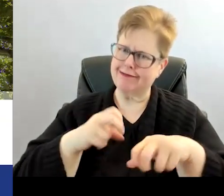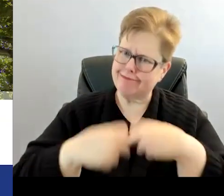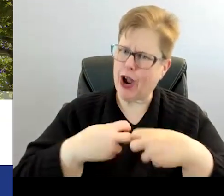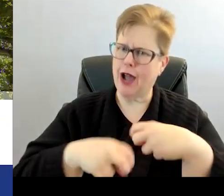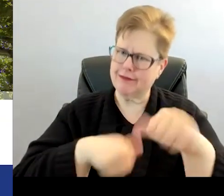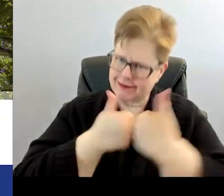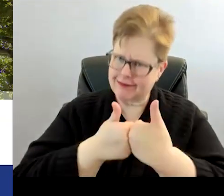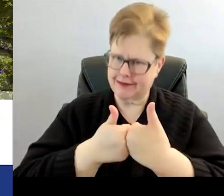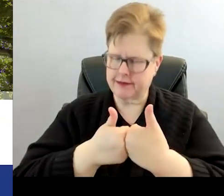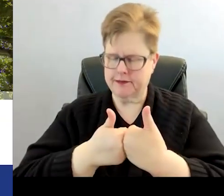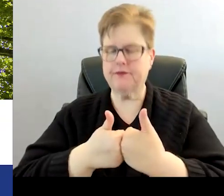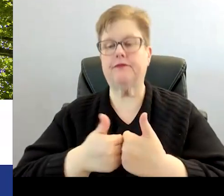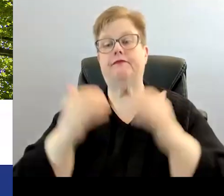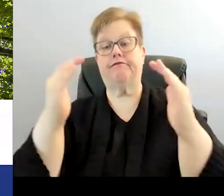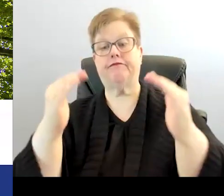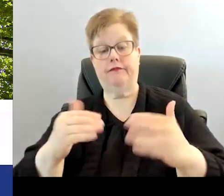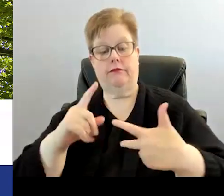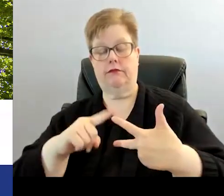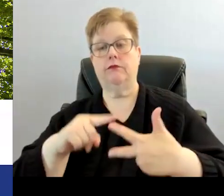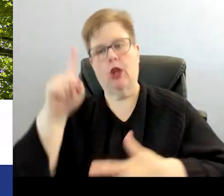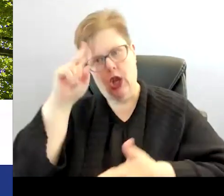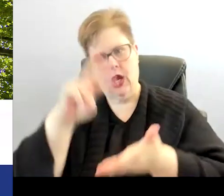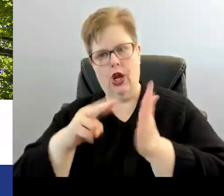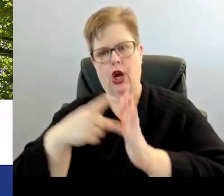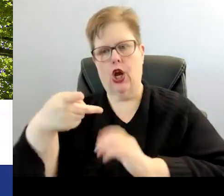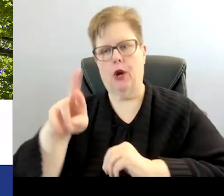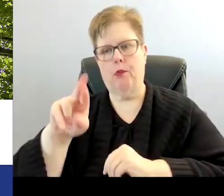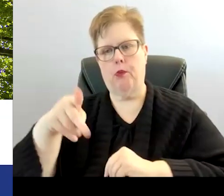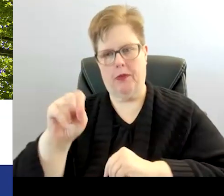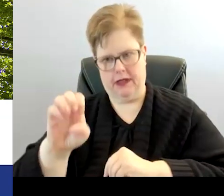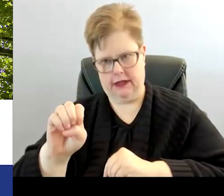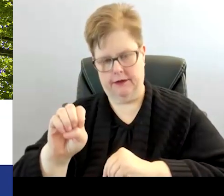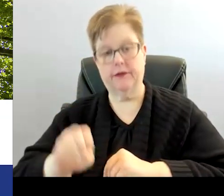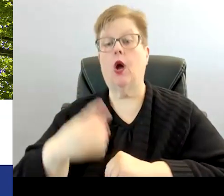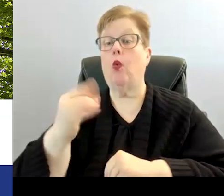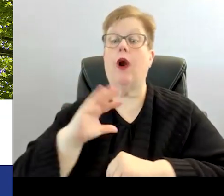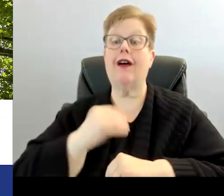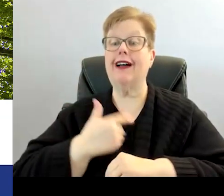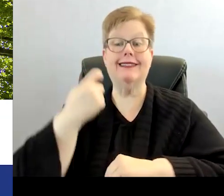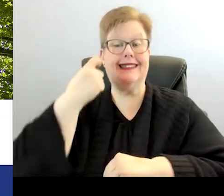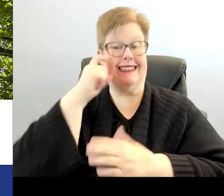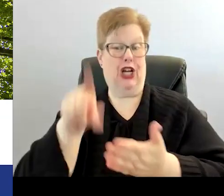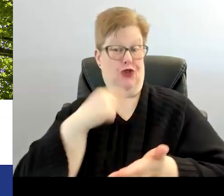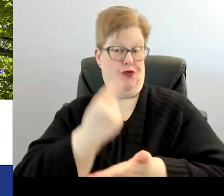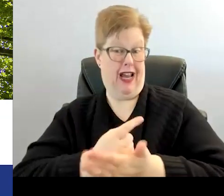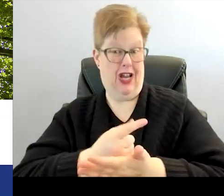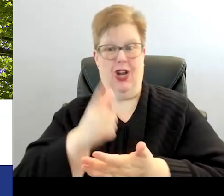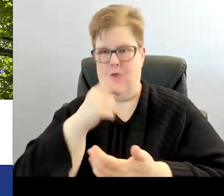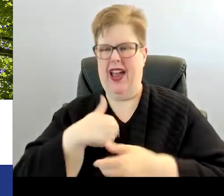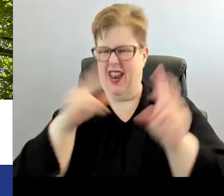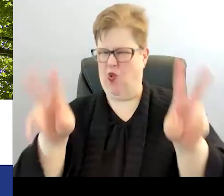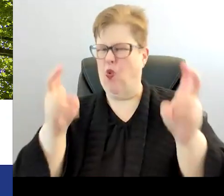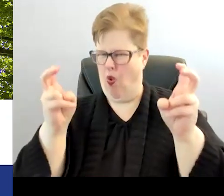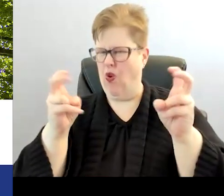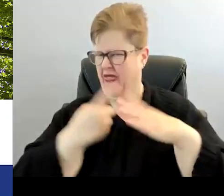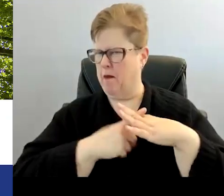Next is purpose. If you were able to join us from the beginning, one of our recent graduates who had a quotation at